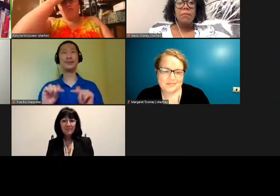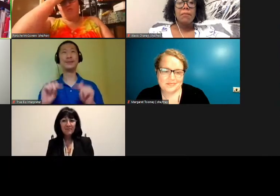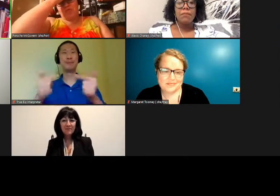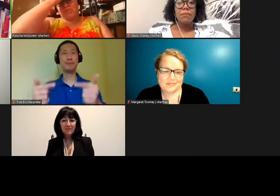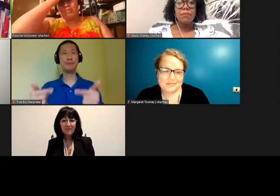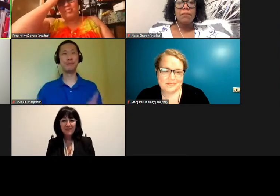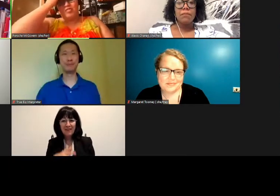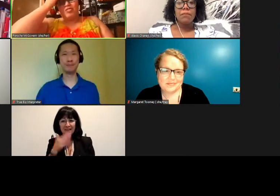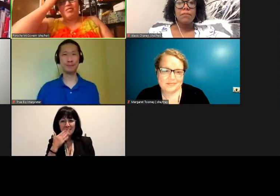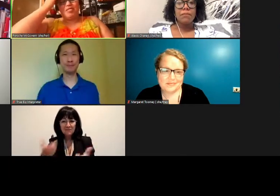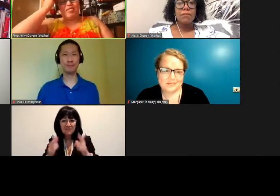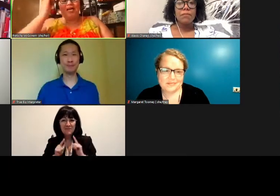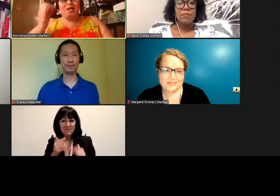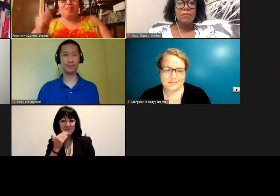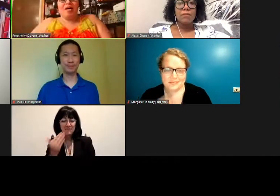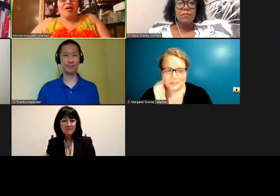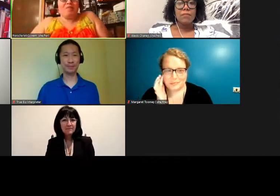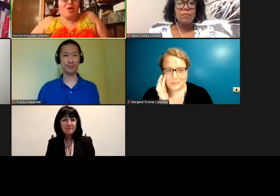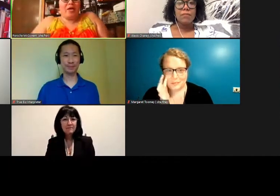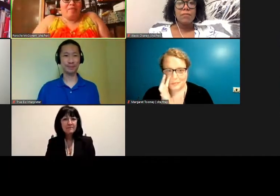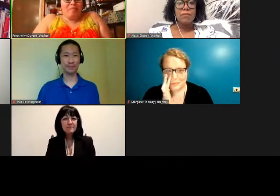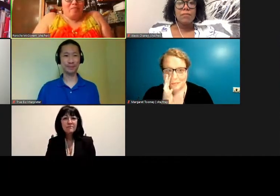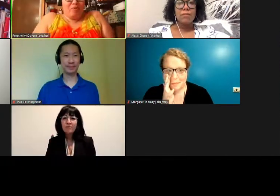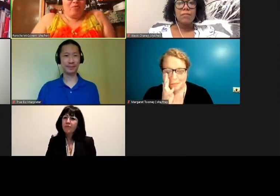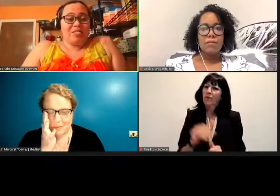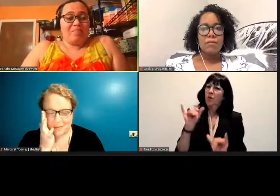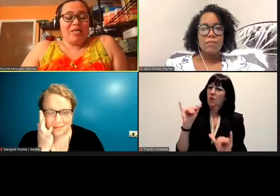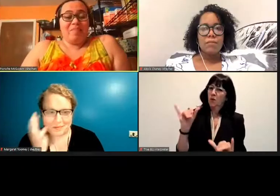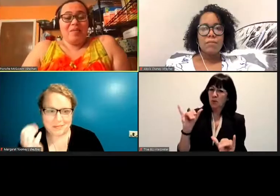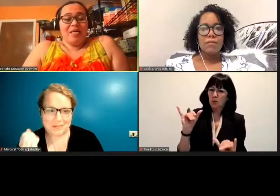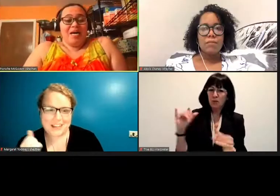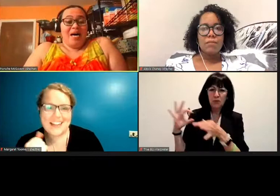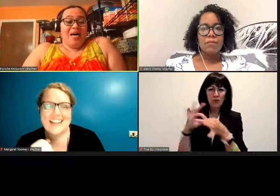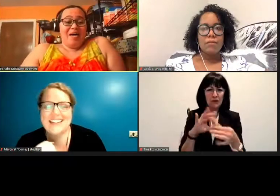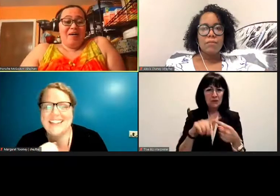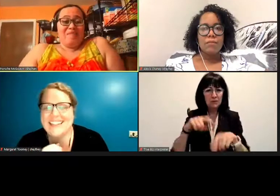Ooh, what is my relationship to time? Sorry, we were doing something.